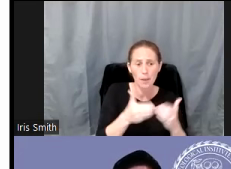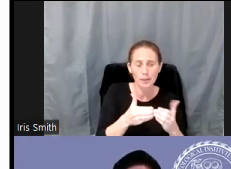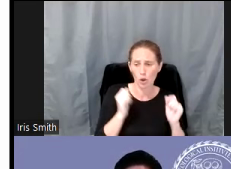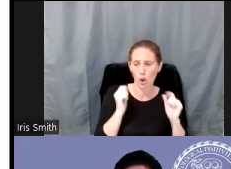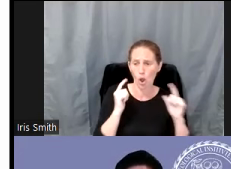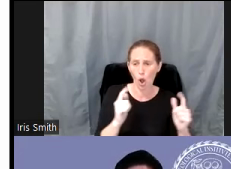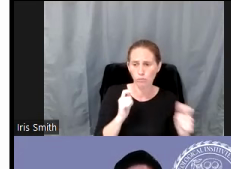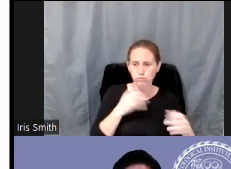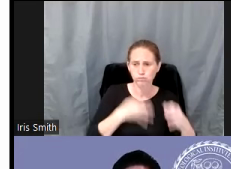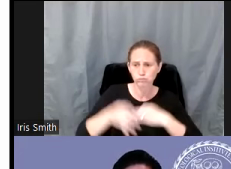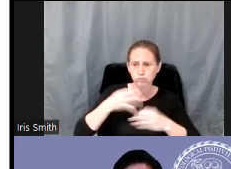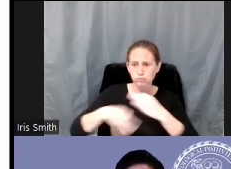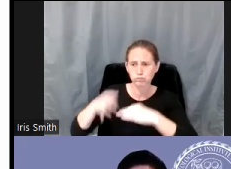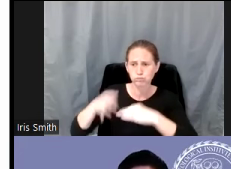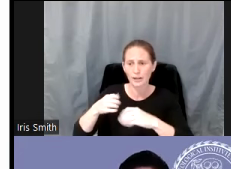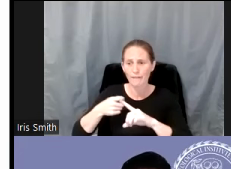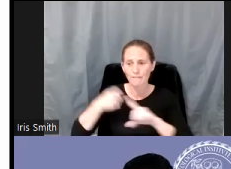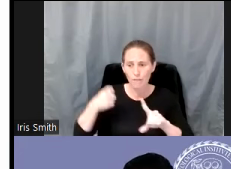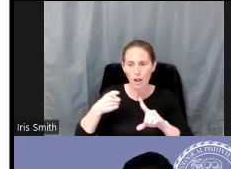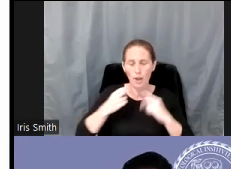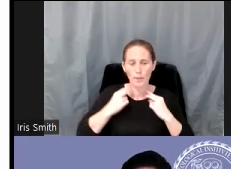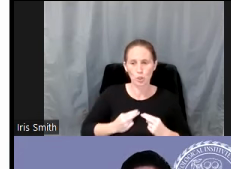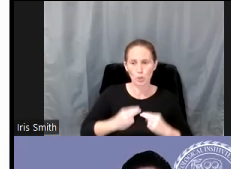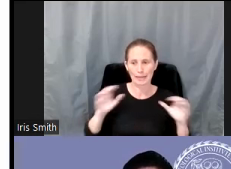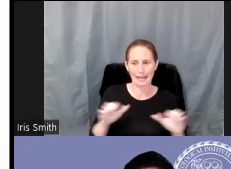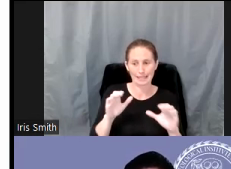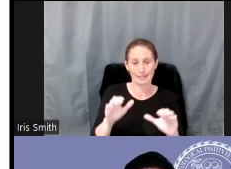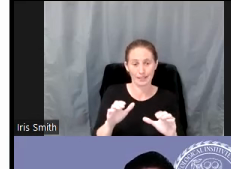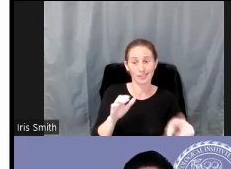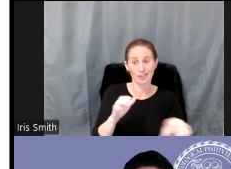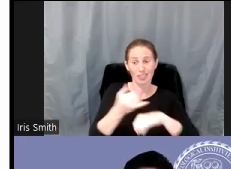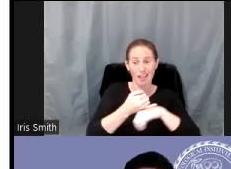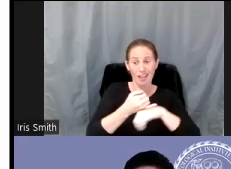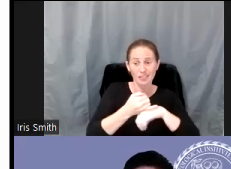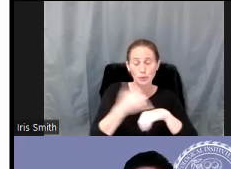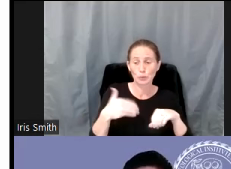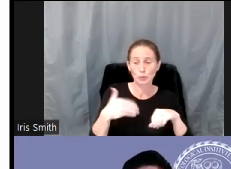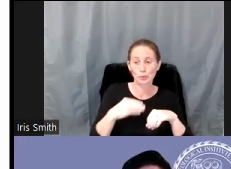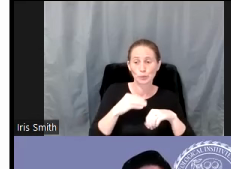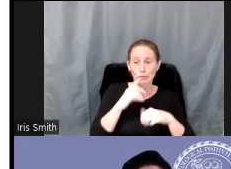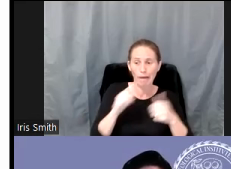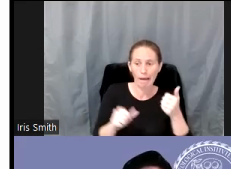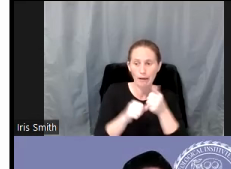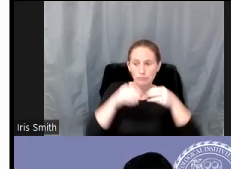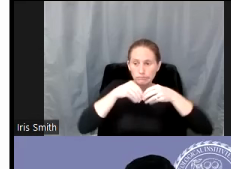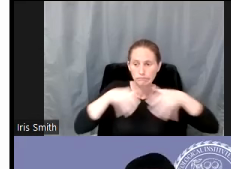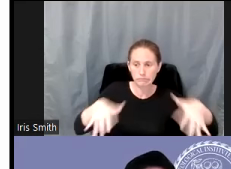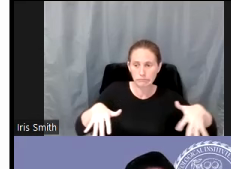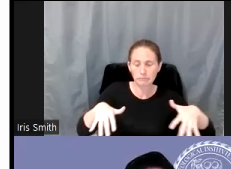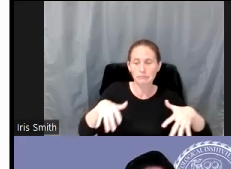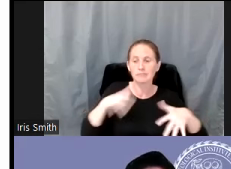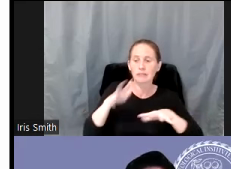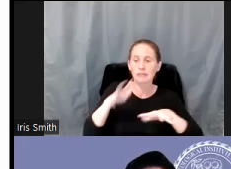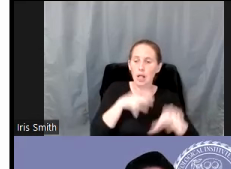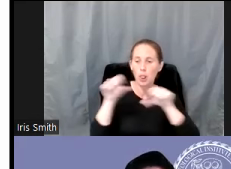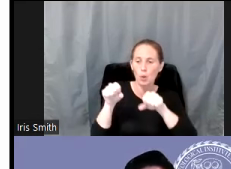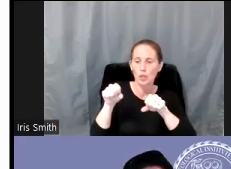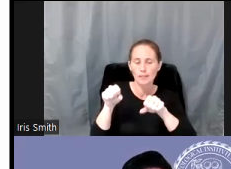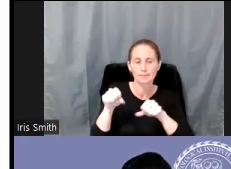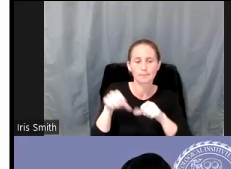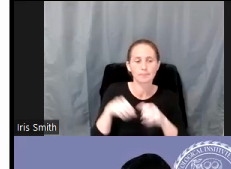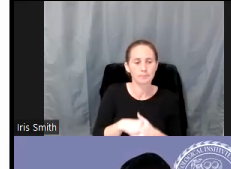changes that we see are consequential to human activity. So very much an island colonized under the mantle of colonialism. me.